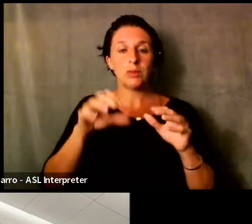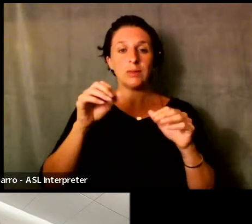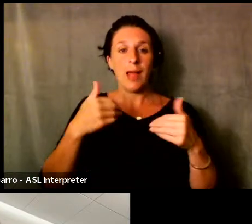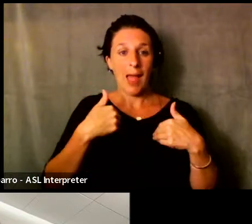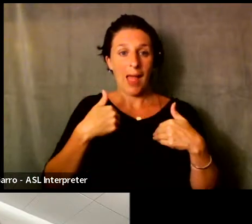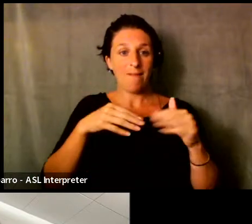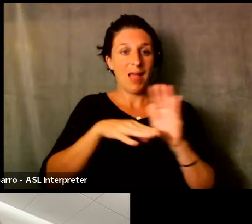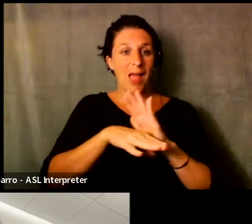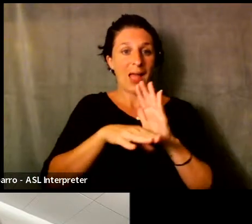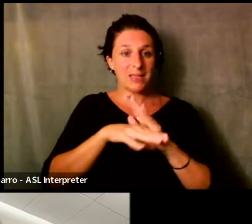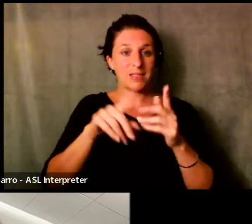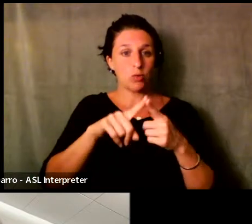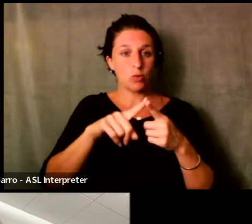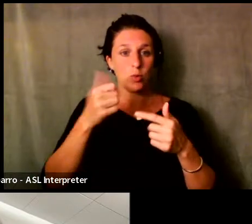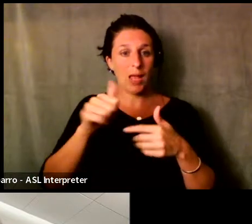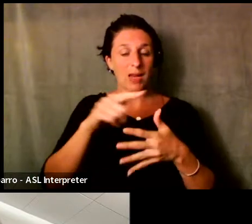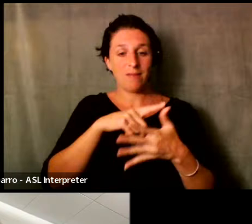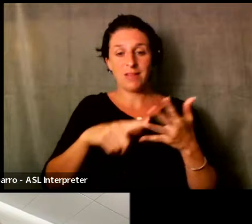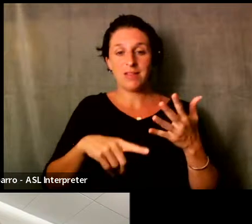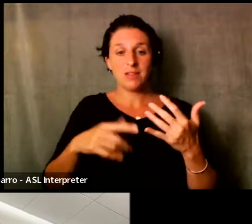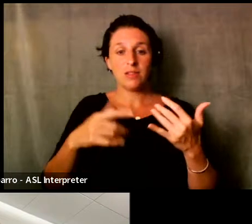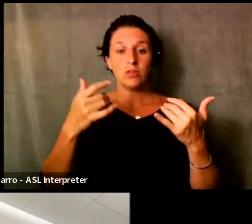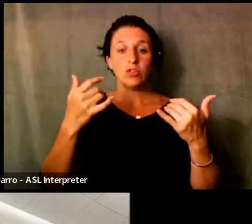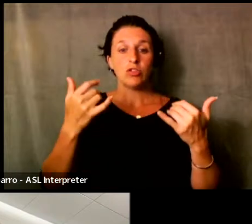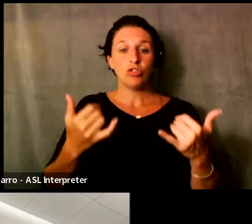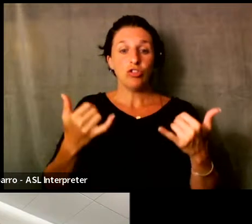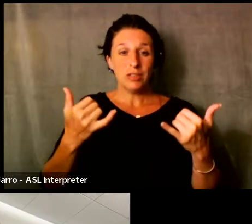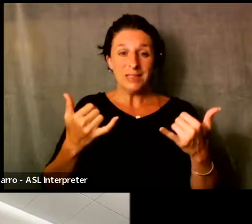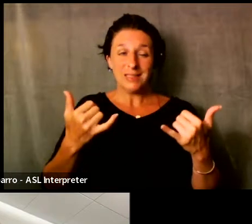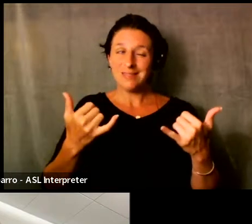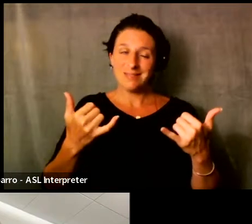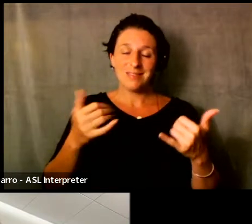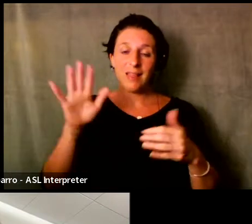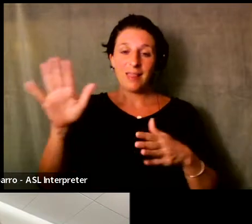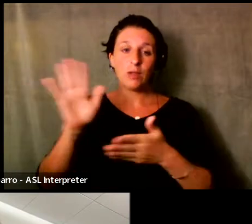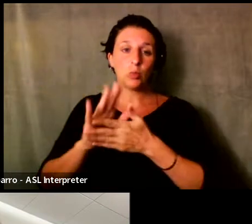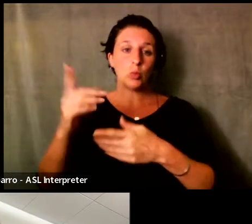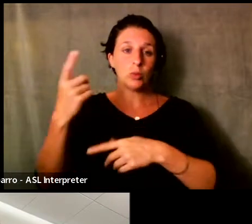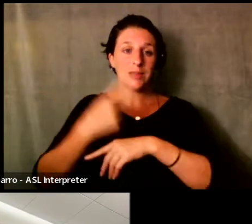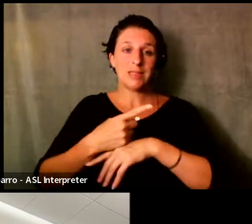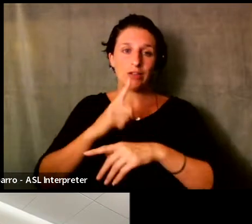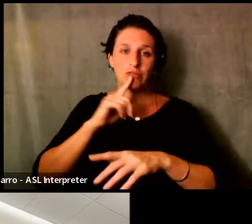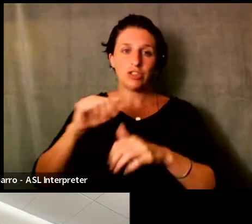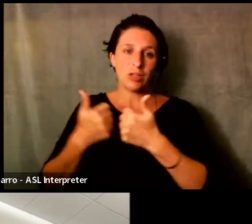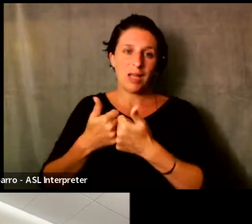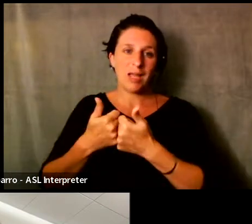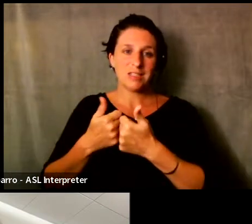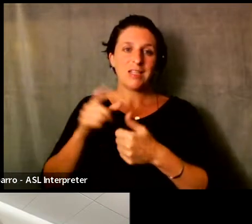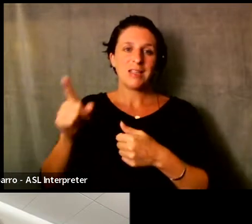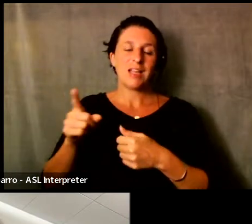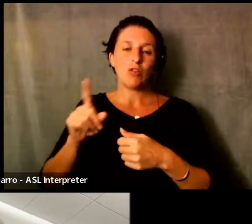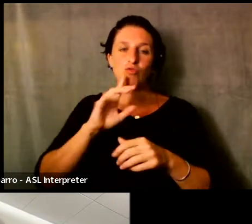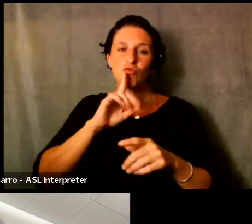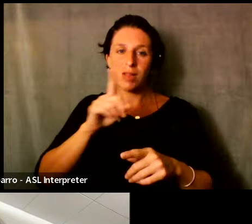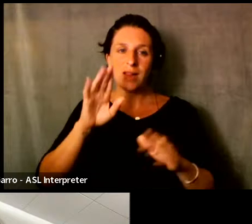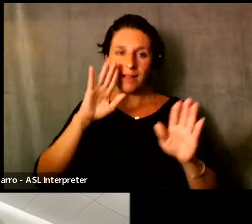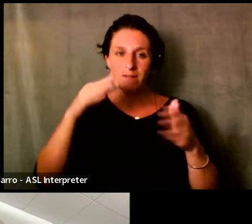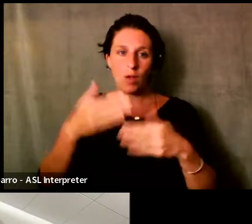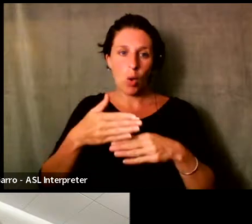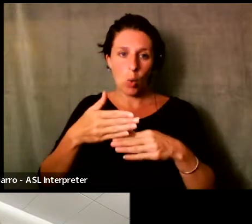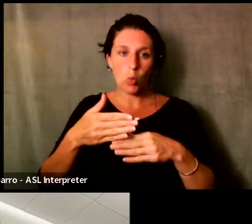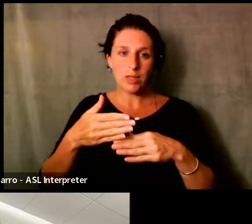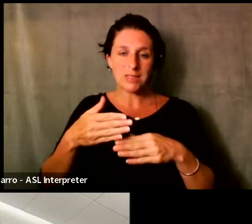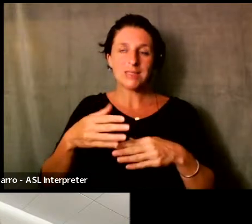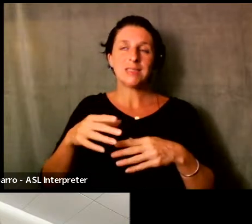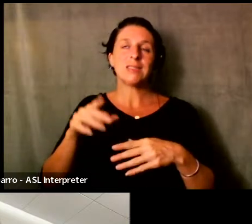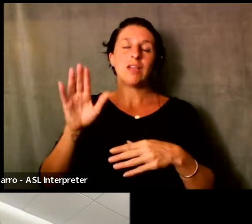these? As it currently stands, their school day makes it challenging because they're really focused on getting their core credits. But I will say that later in this